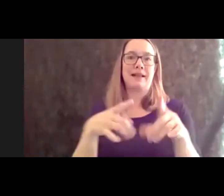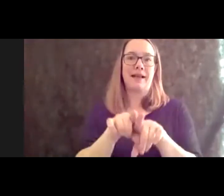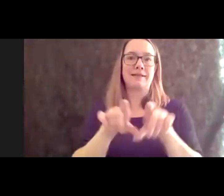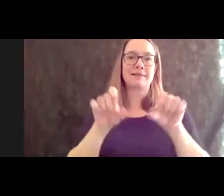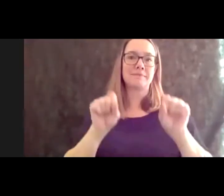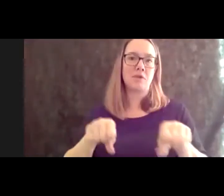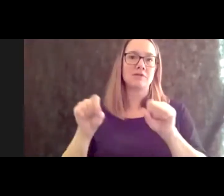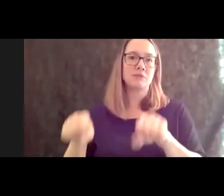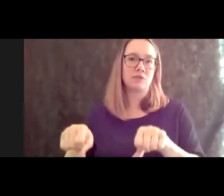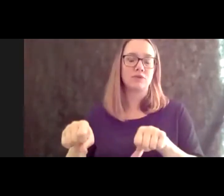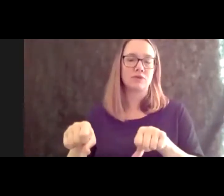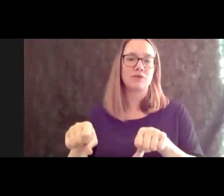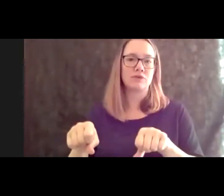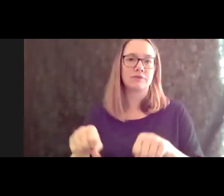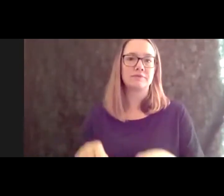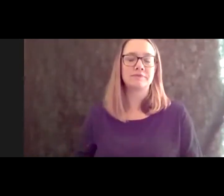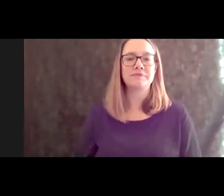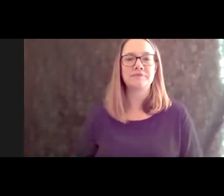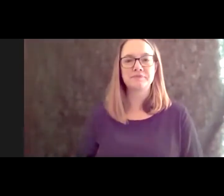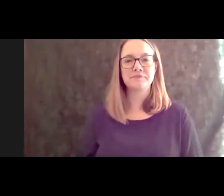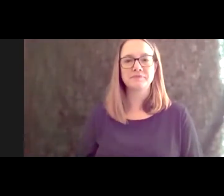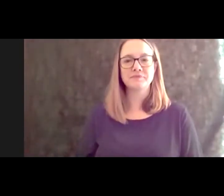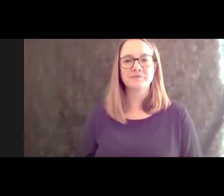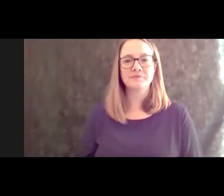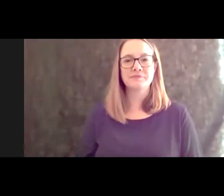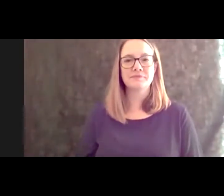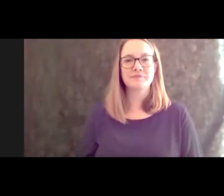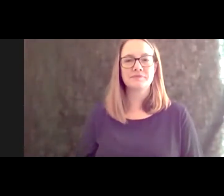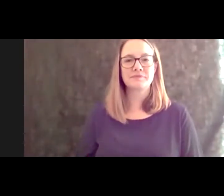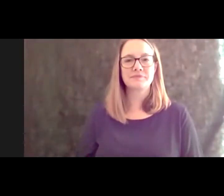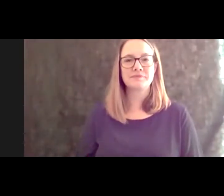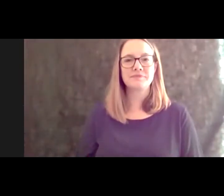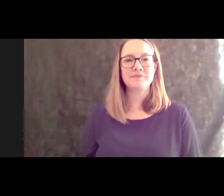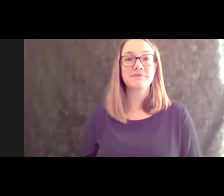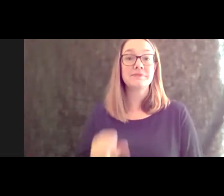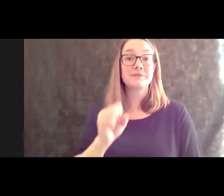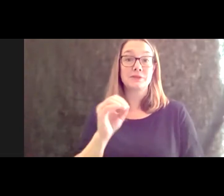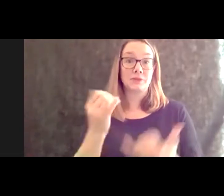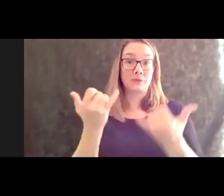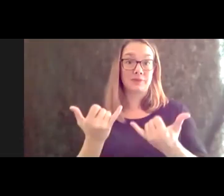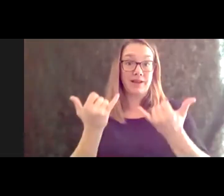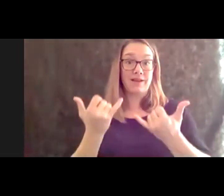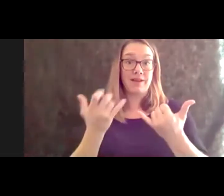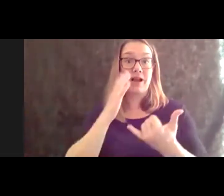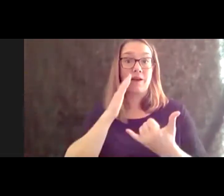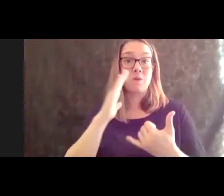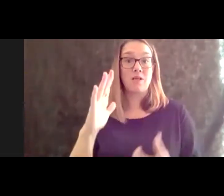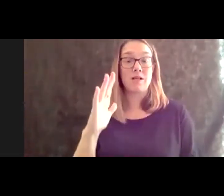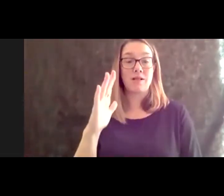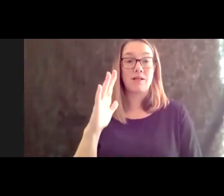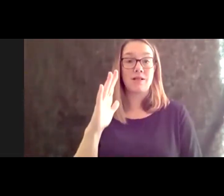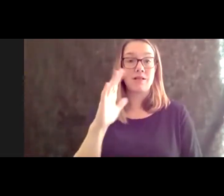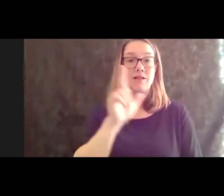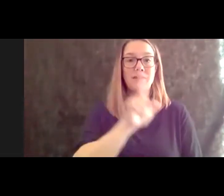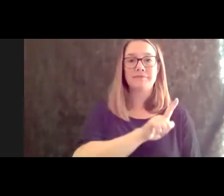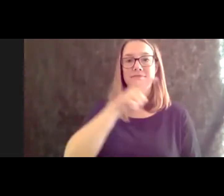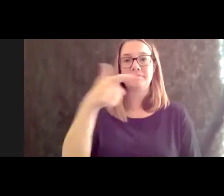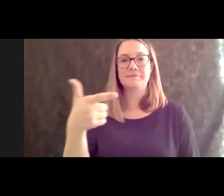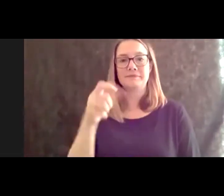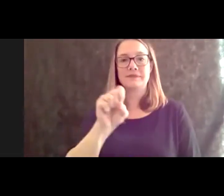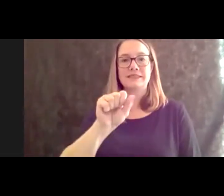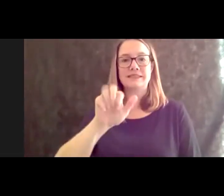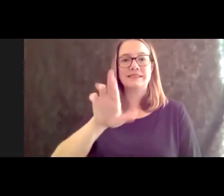end. All right, and with that, I'm going to go ahead and throw it over to